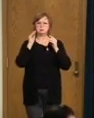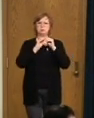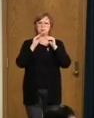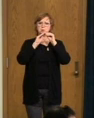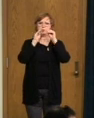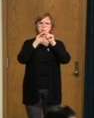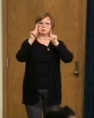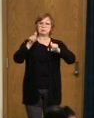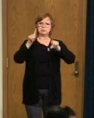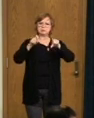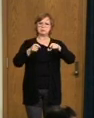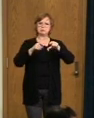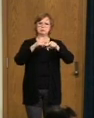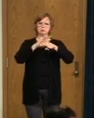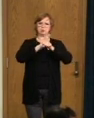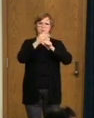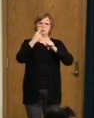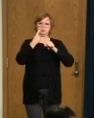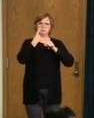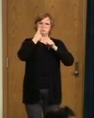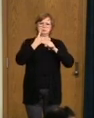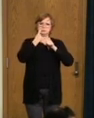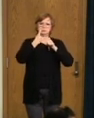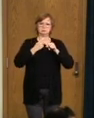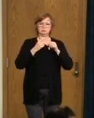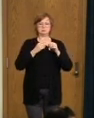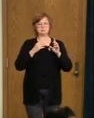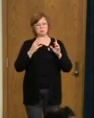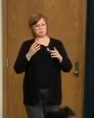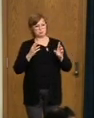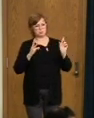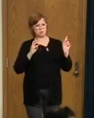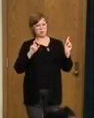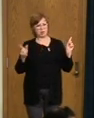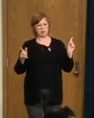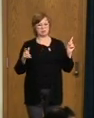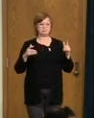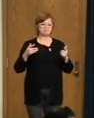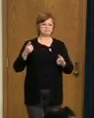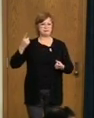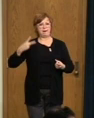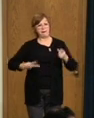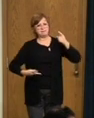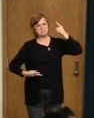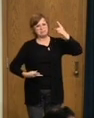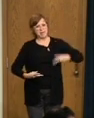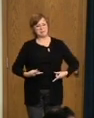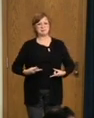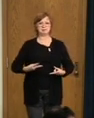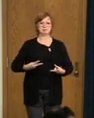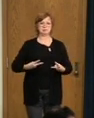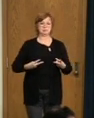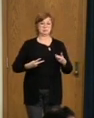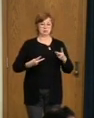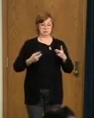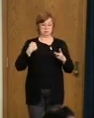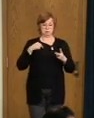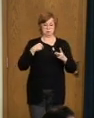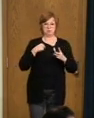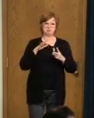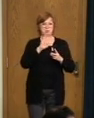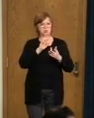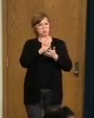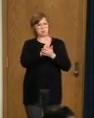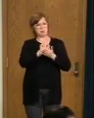obviously, it's a cup half empty, half full. So on the one hand, as we looked at the modeling, 3